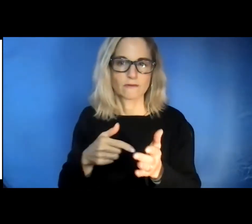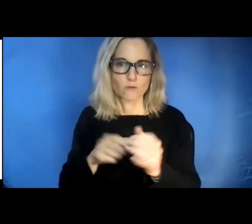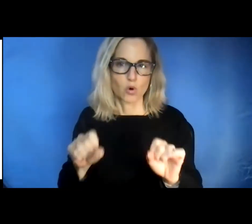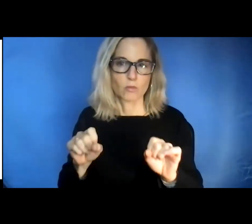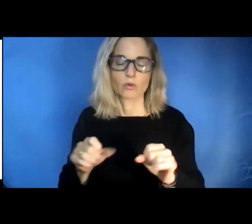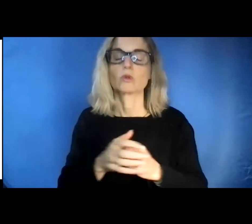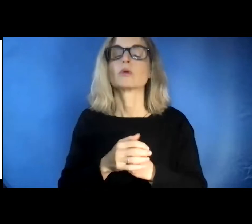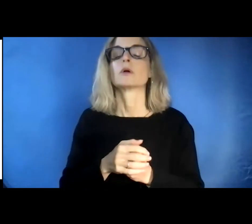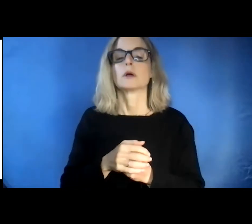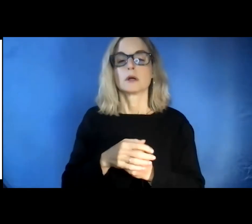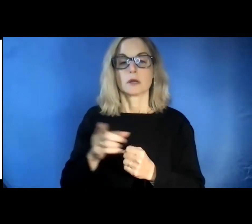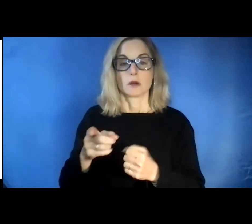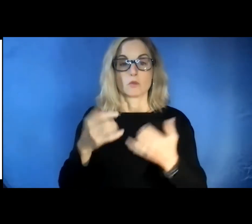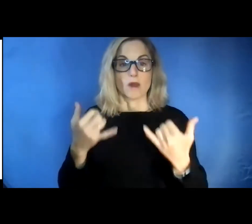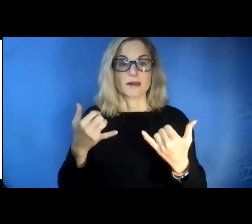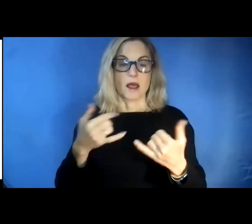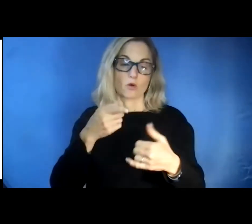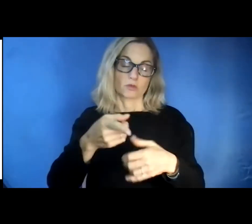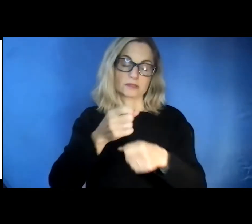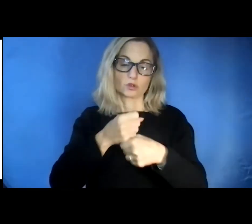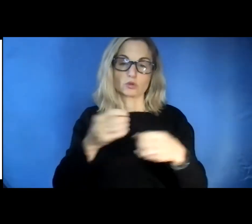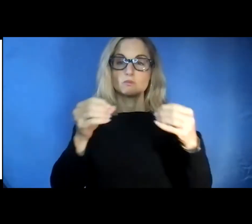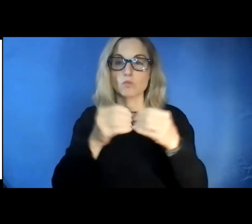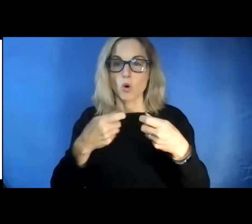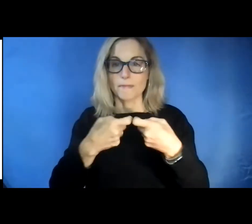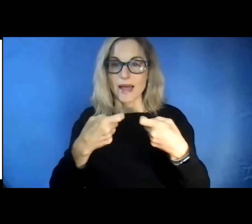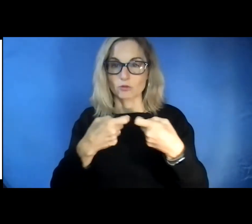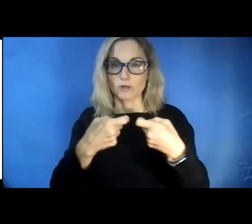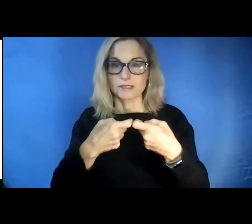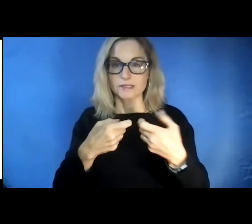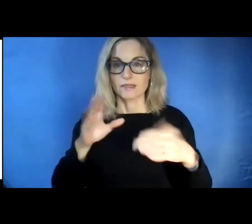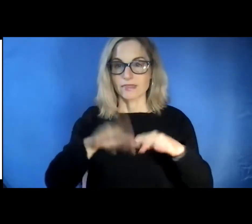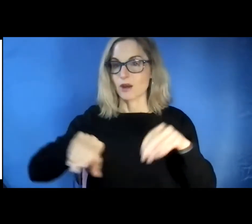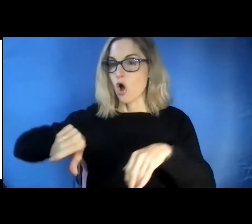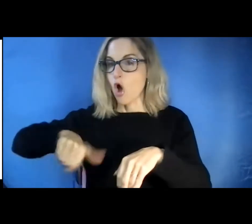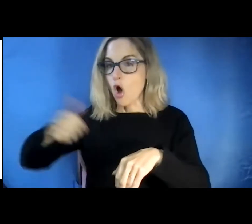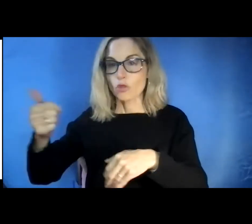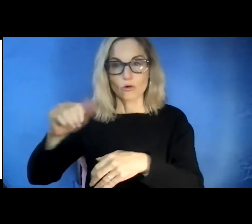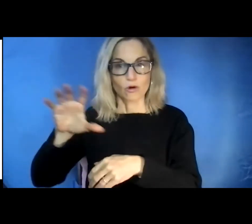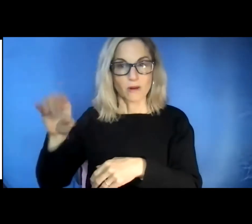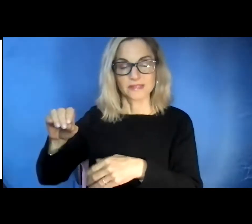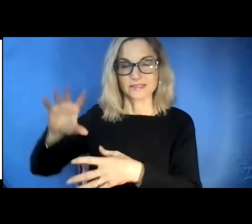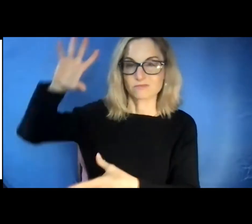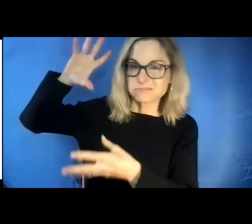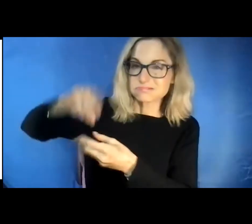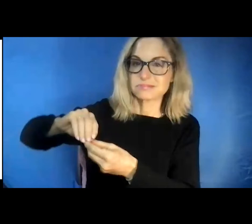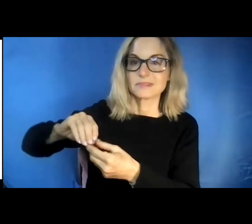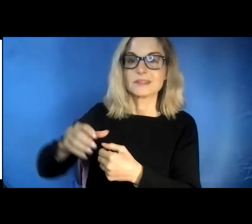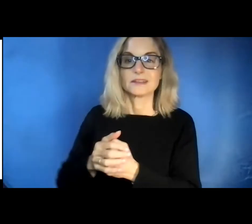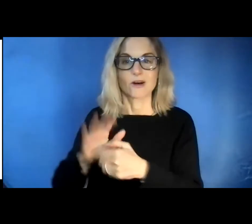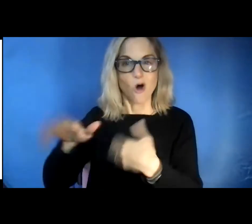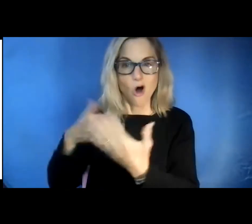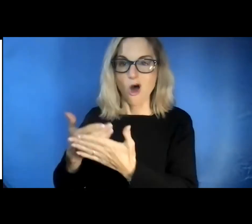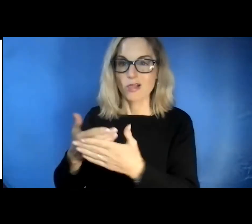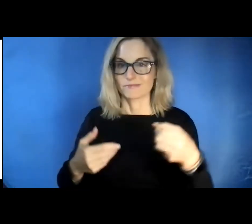produces more batteries in terms of kilowatt hour than all other car makers combined, making up about 60% of the world's